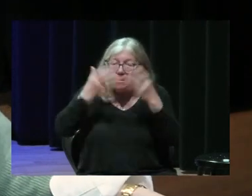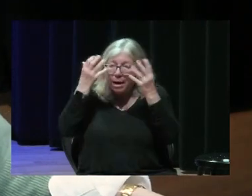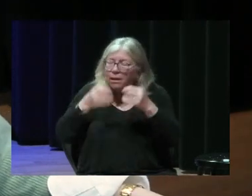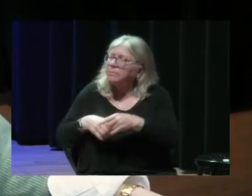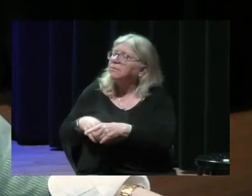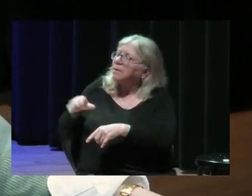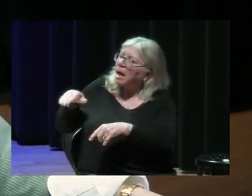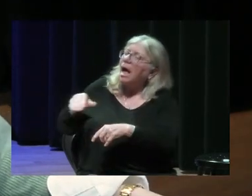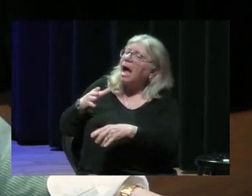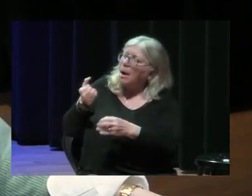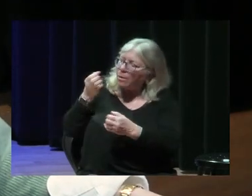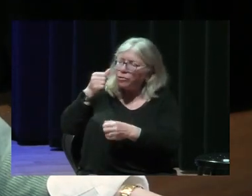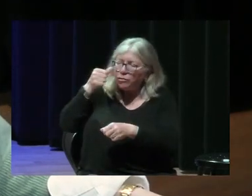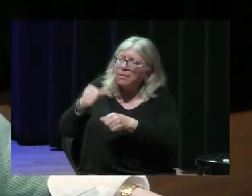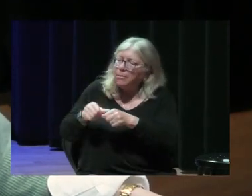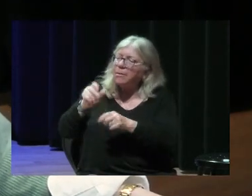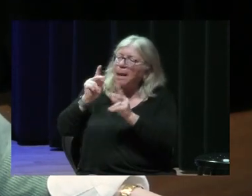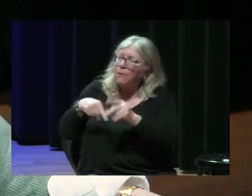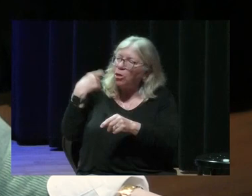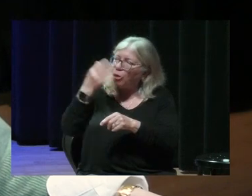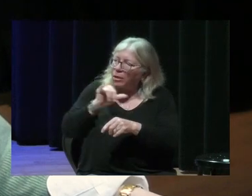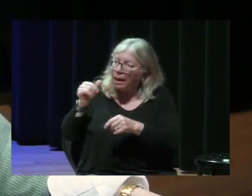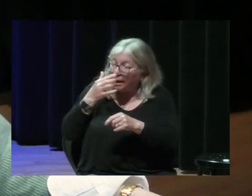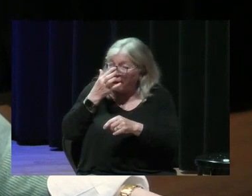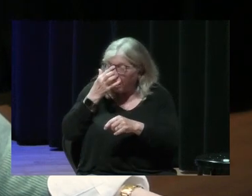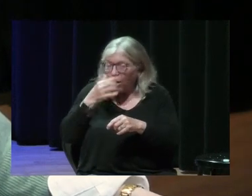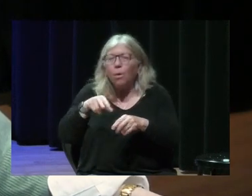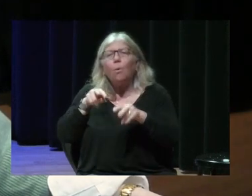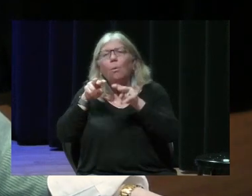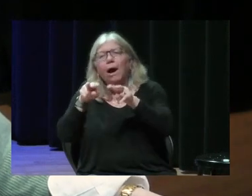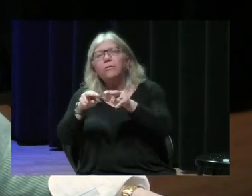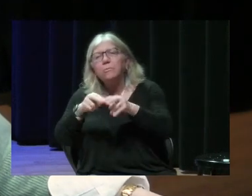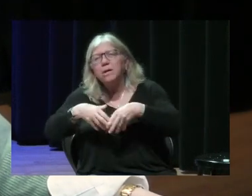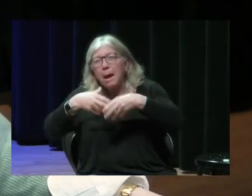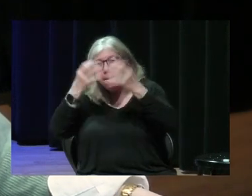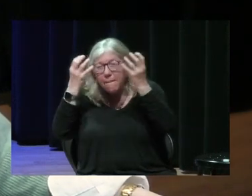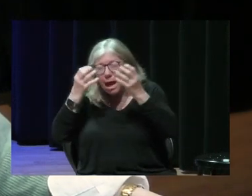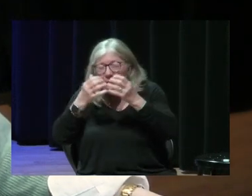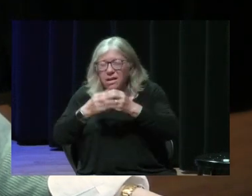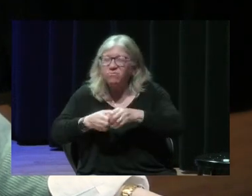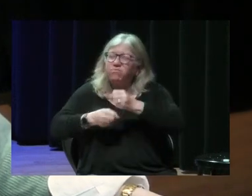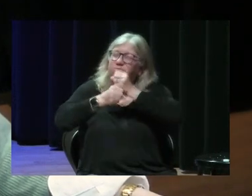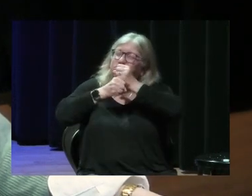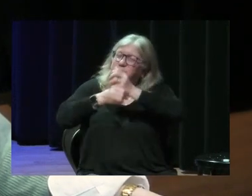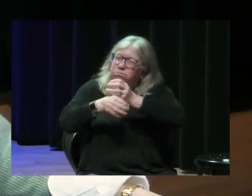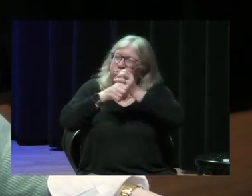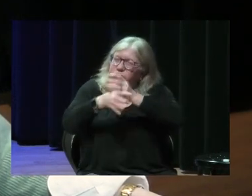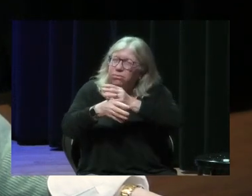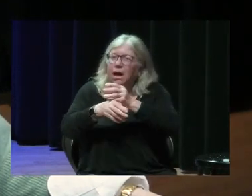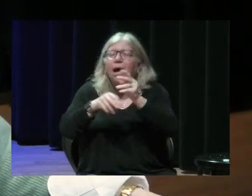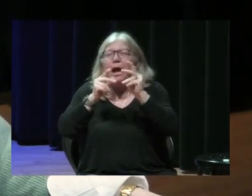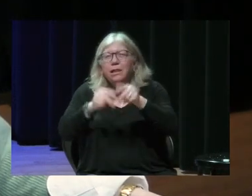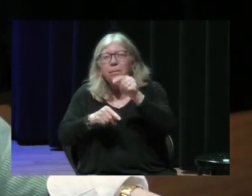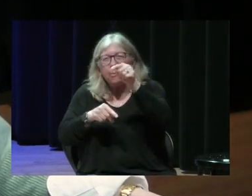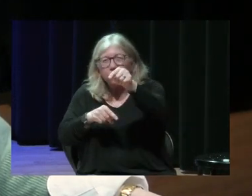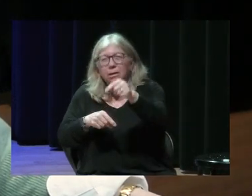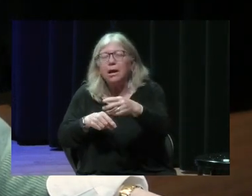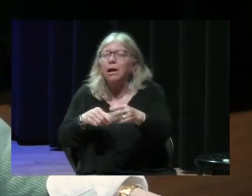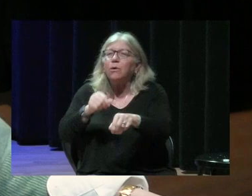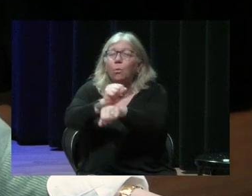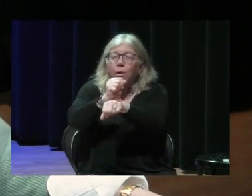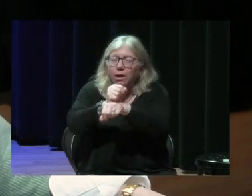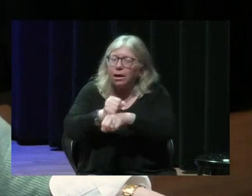to remember what that person looked like. Watching them get mad, watching them lash out at the person behind the desk. Like, put that in your